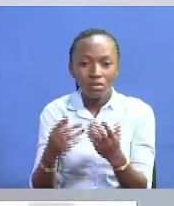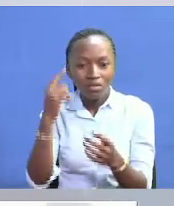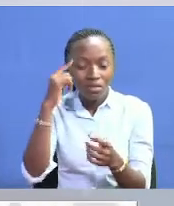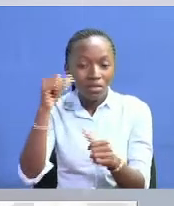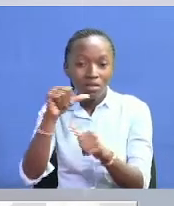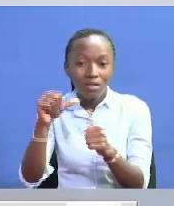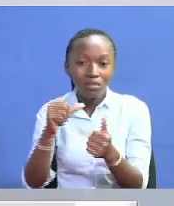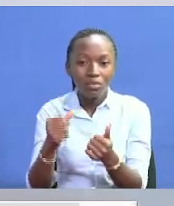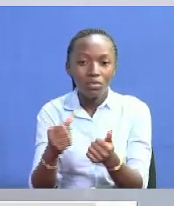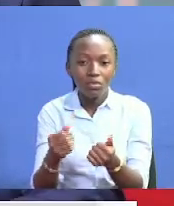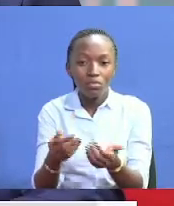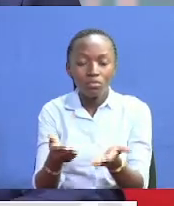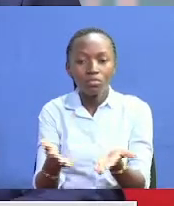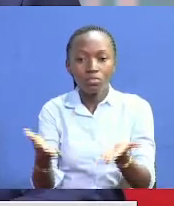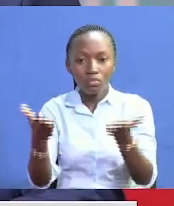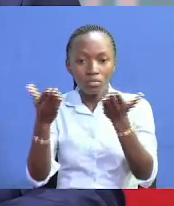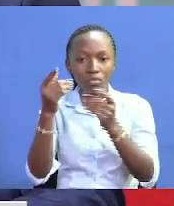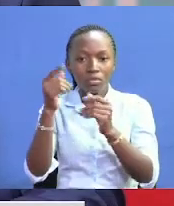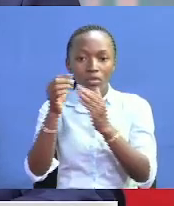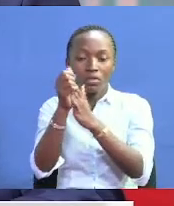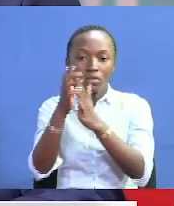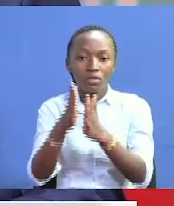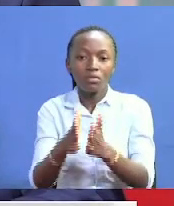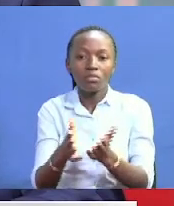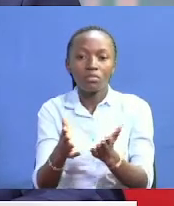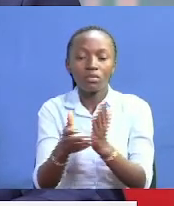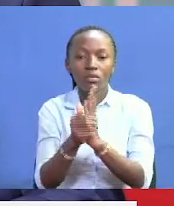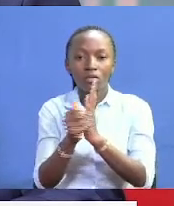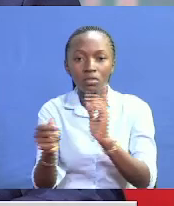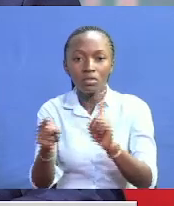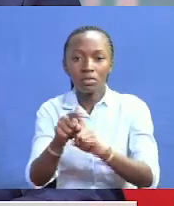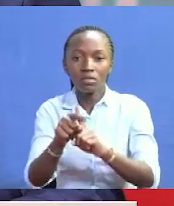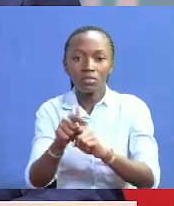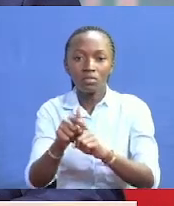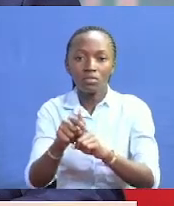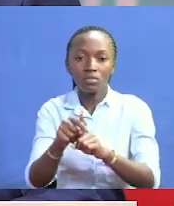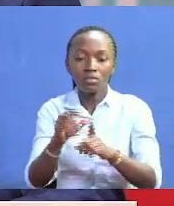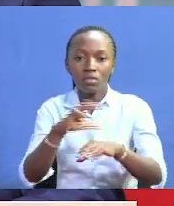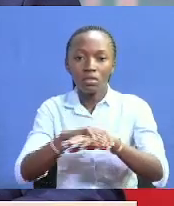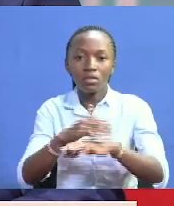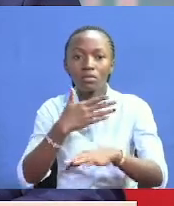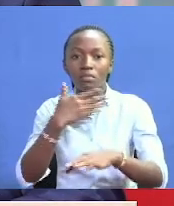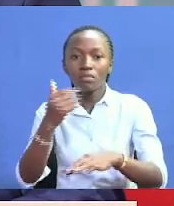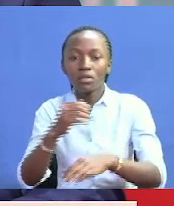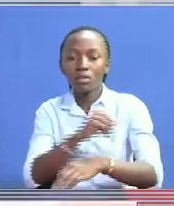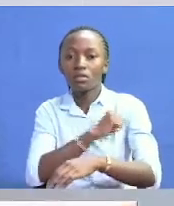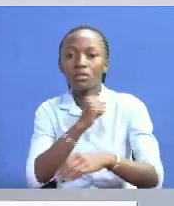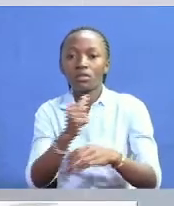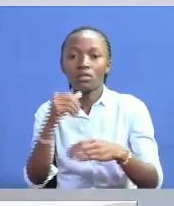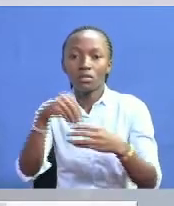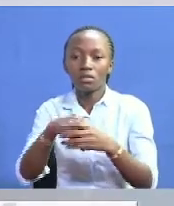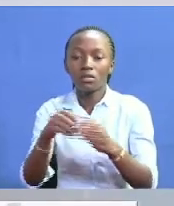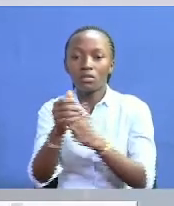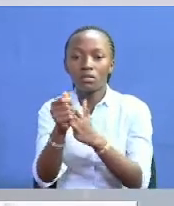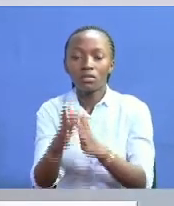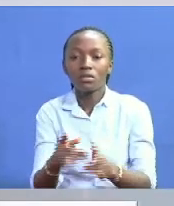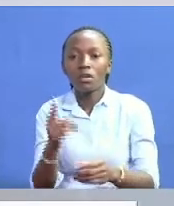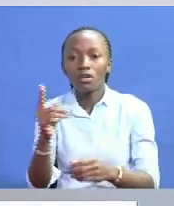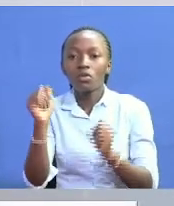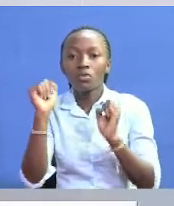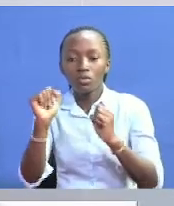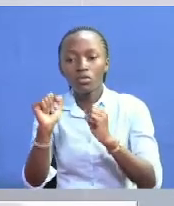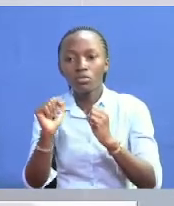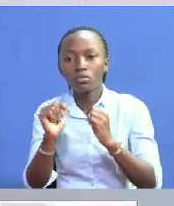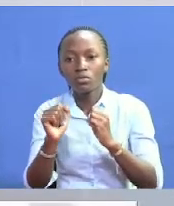you, Kerala. What are the needs that what are the needs of your electorates that you'd wish to address,